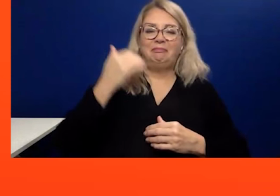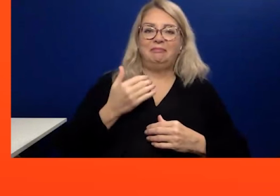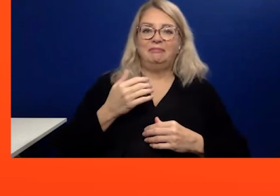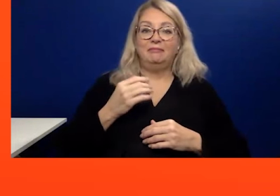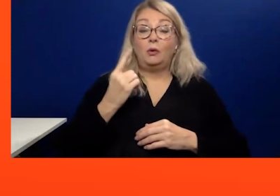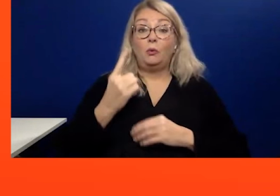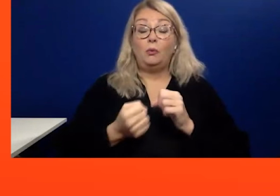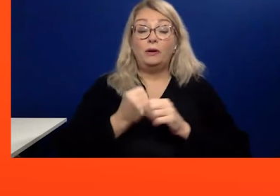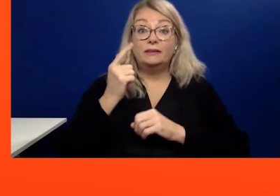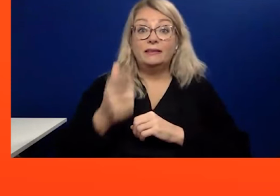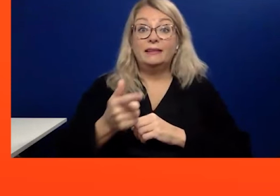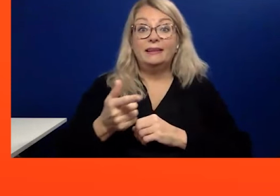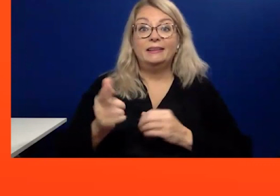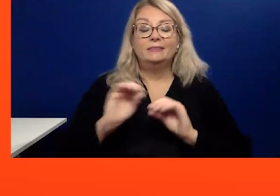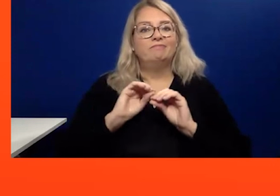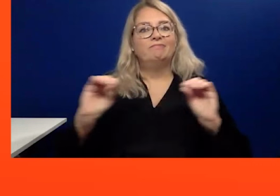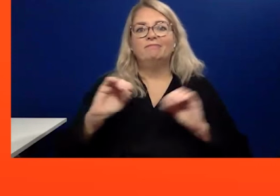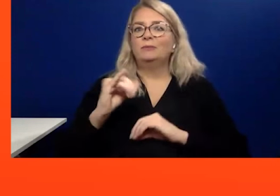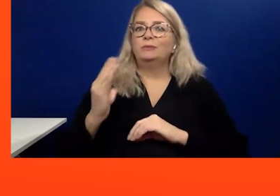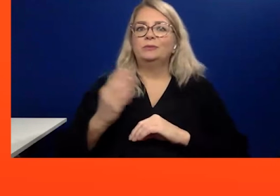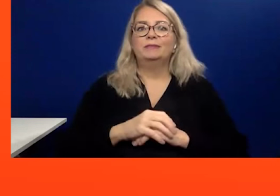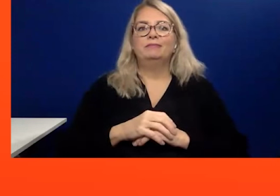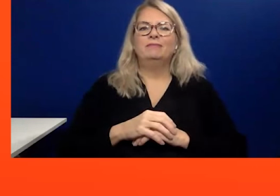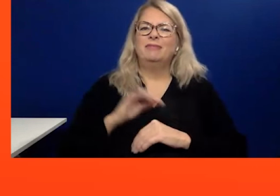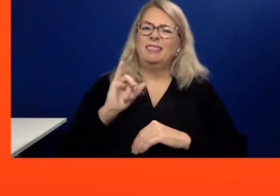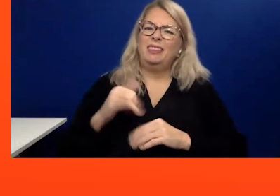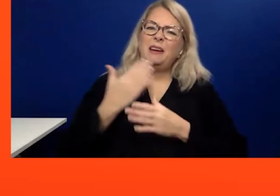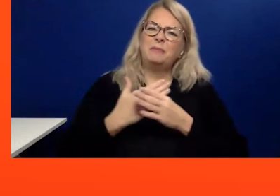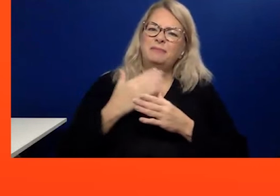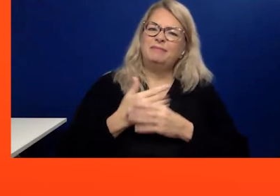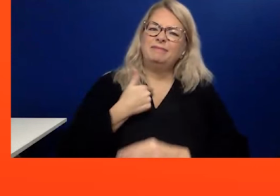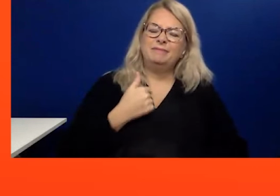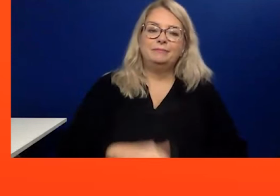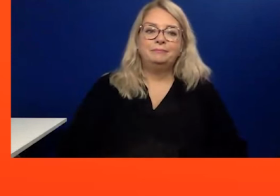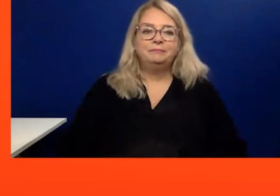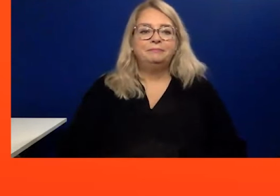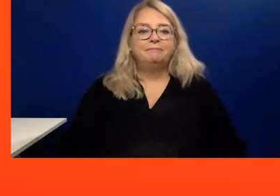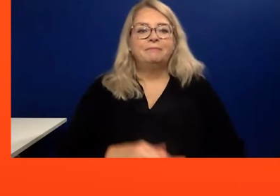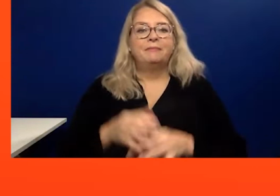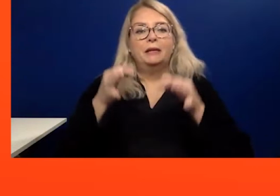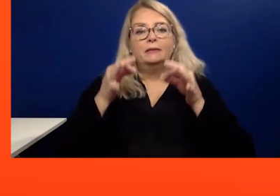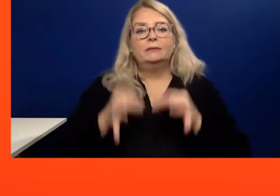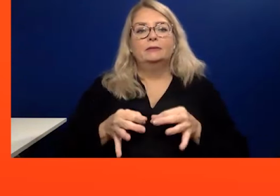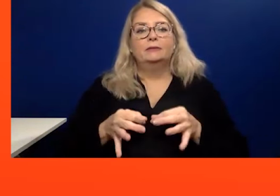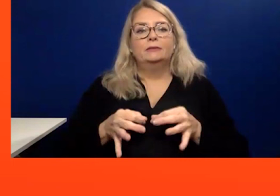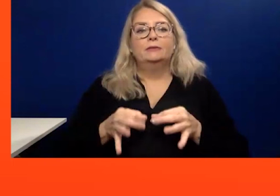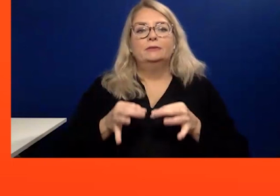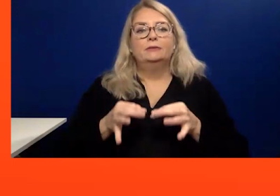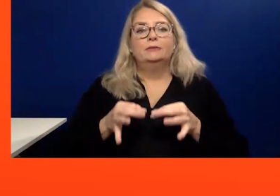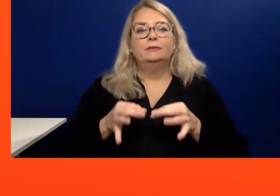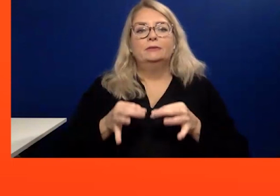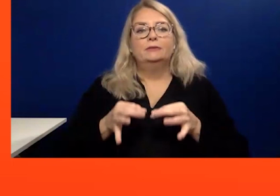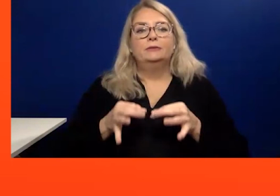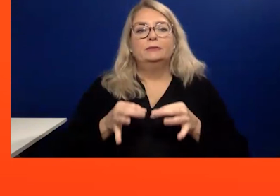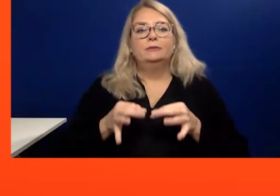So for me, that's bothersome. Determined by rigorous assessments. In the absence of broad selection of formative and